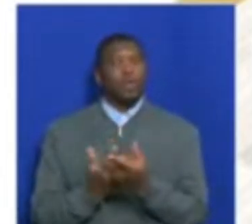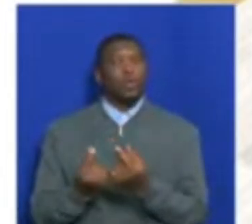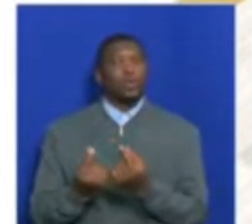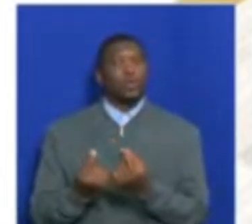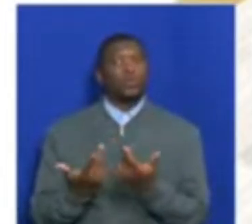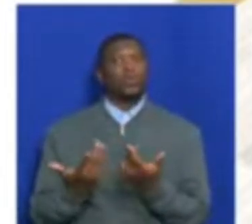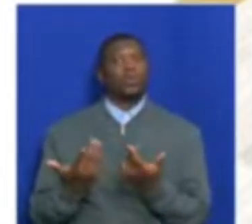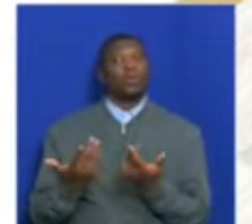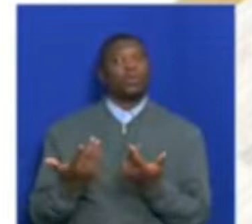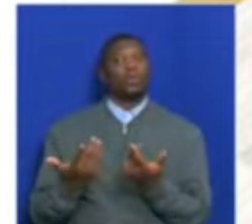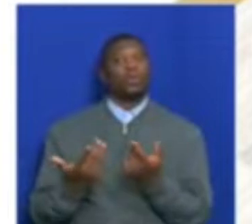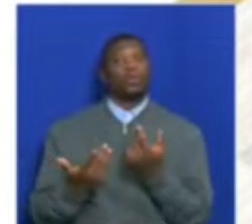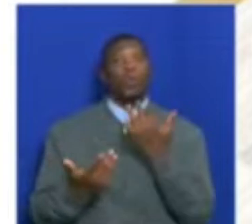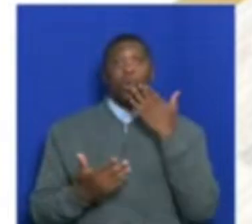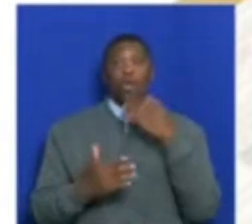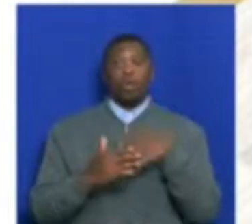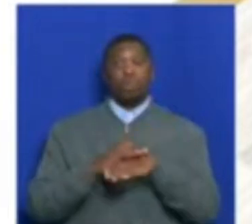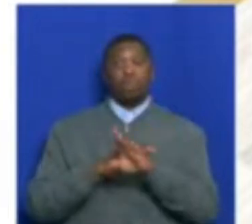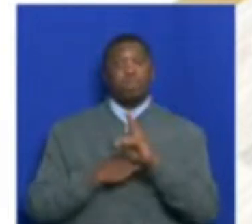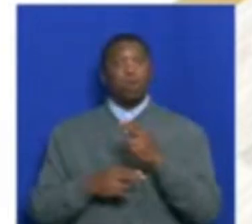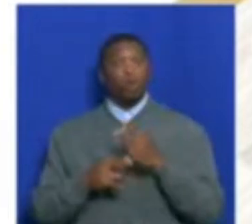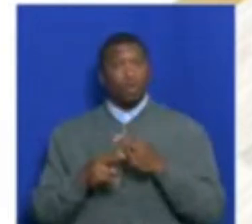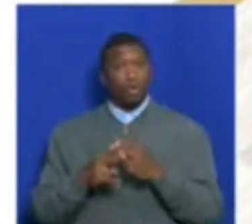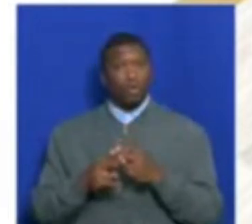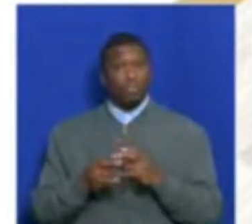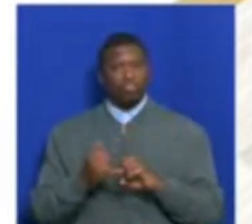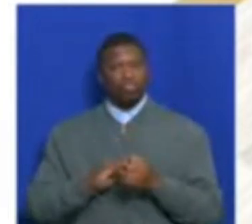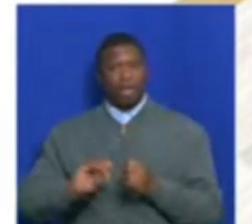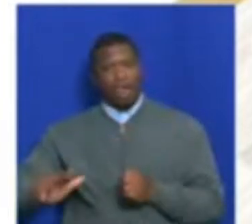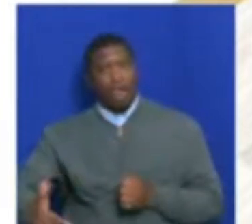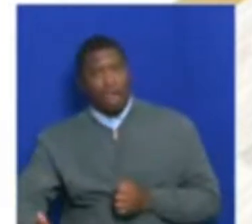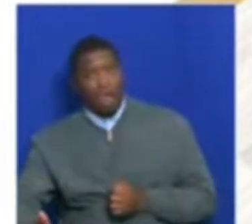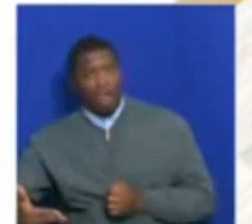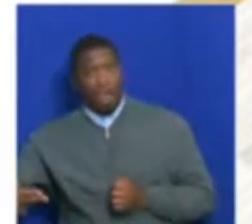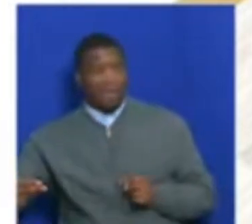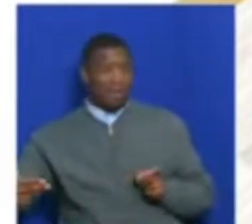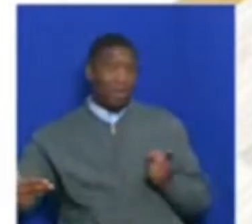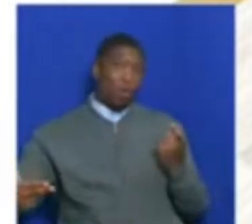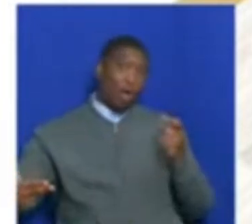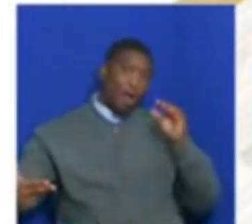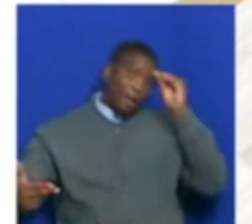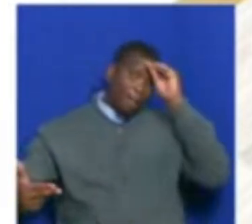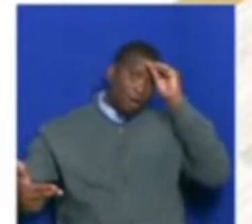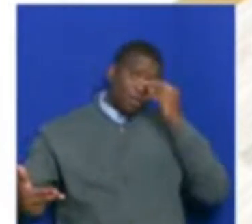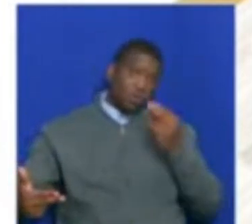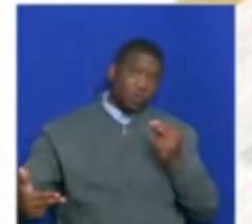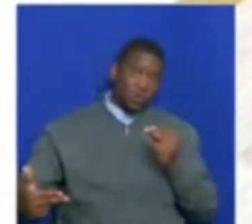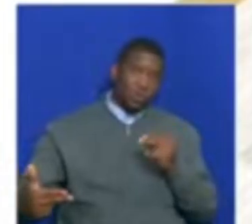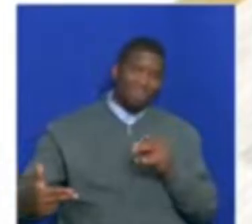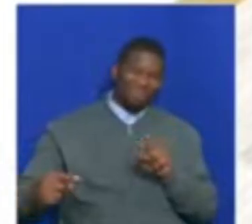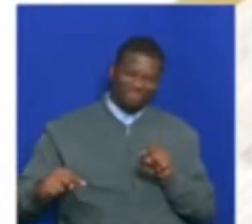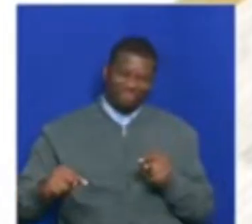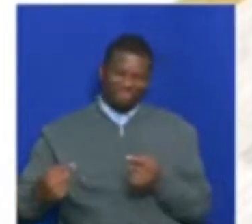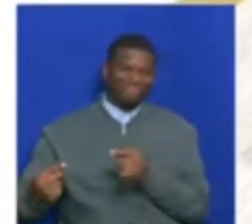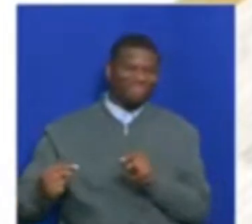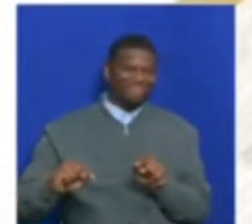the sink in the toilet. One police officer then wrestled the suspect for the firearm, during which a round went